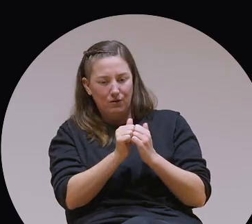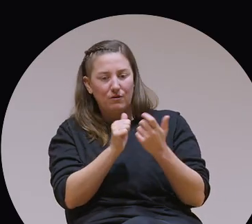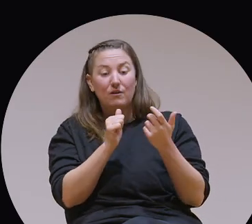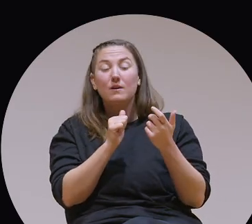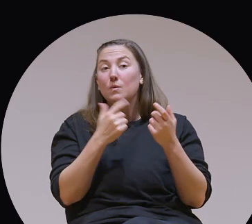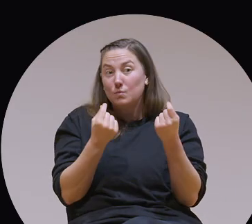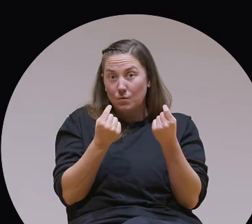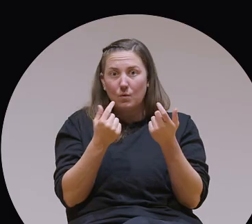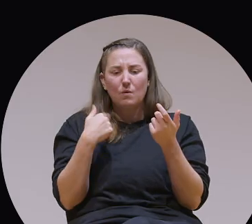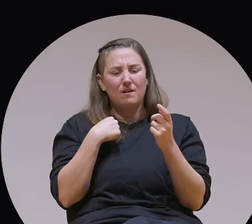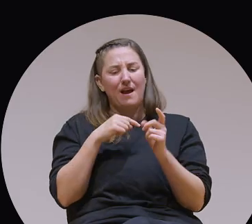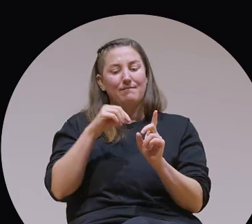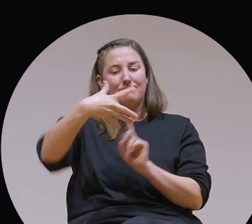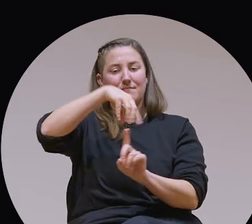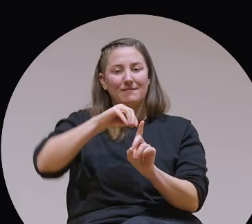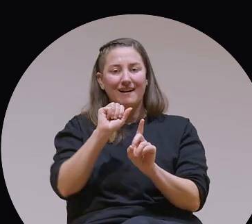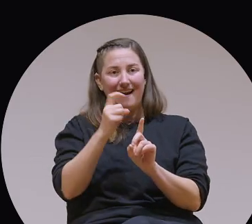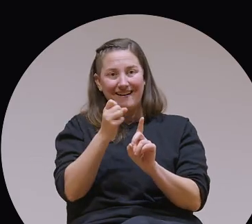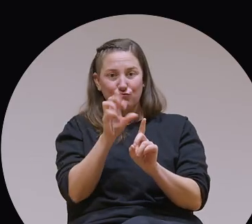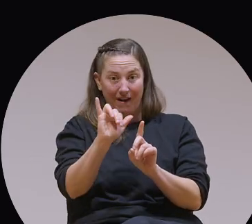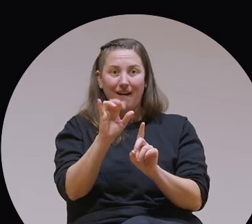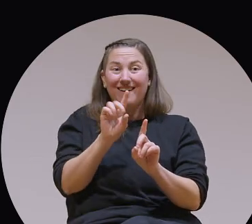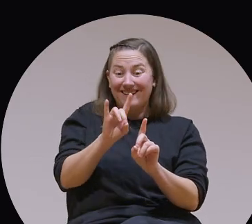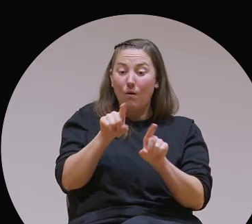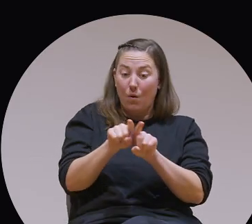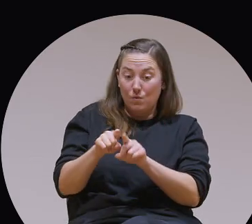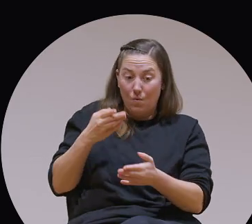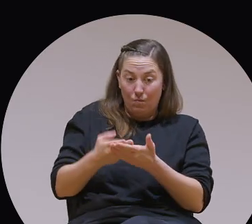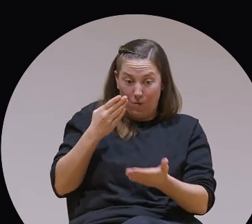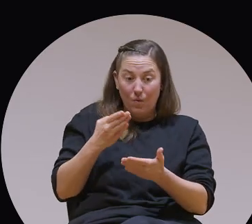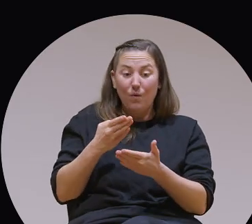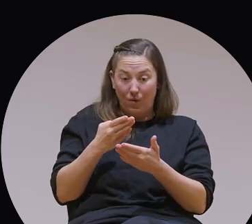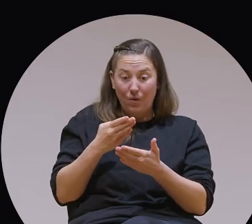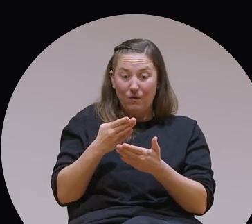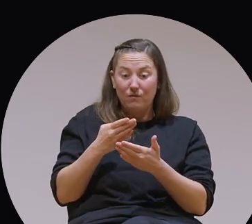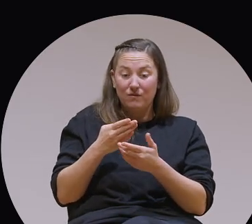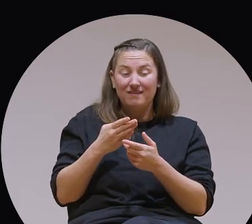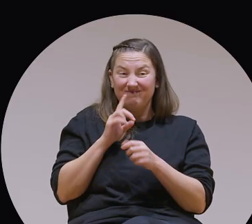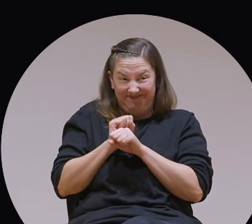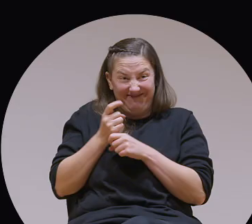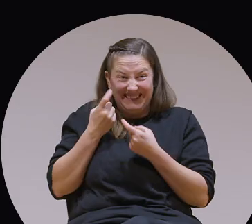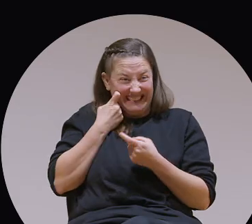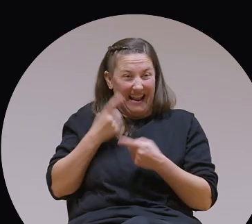And what they did was to X-ray this object, and they proved, and you would have seen a report on this maybe in the New York Times 2 weeks ago, they proved that this was the